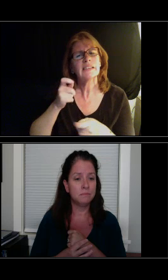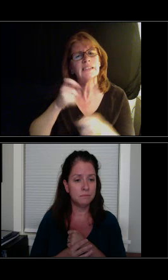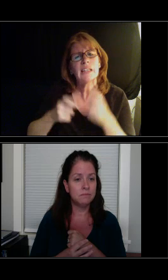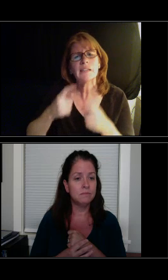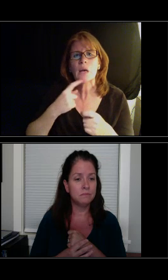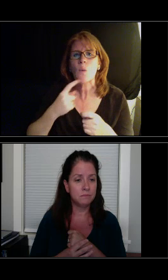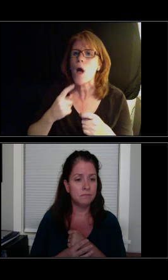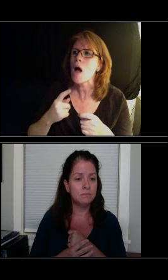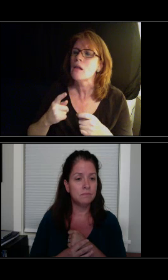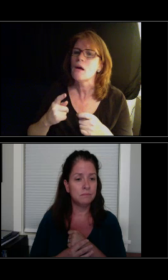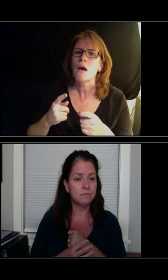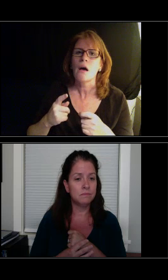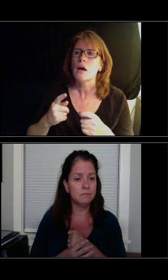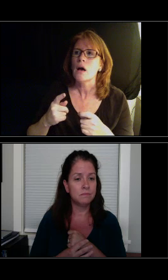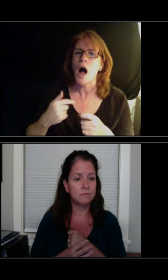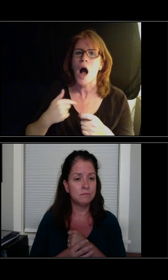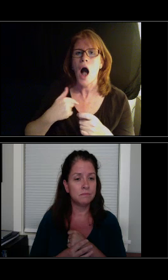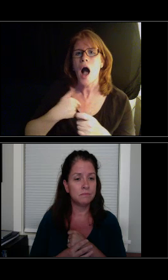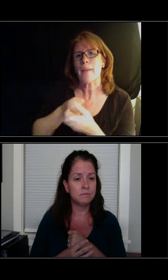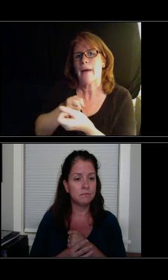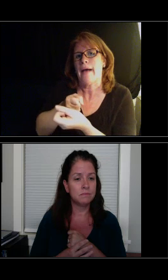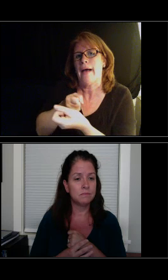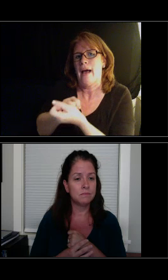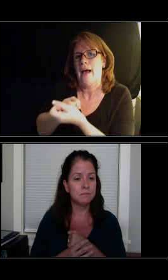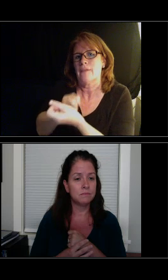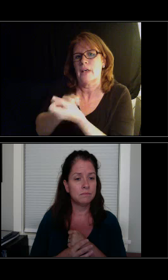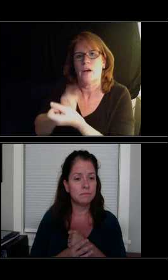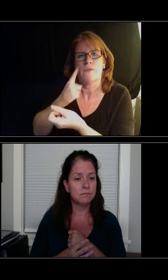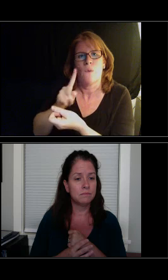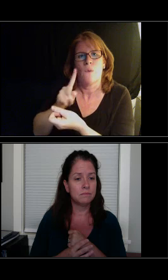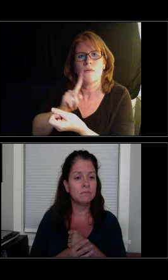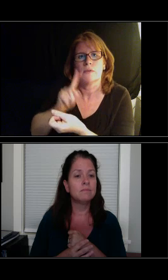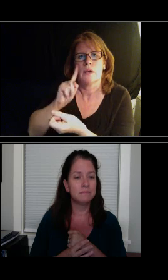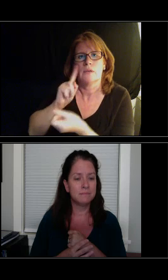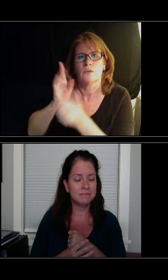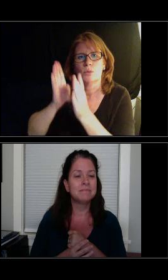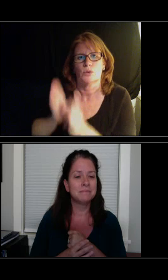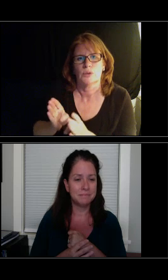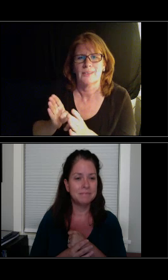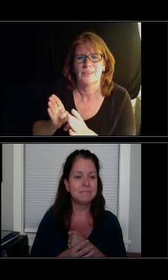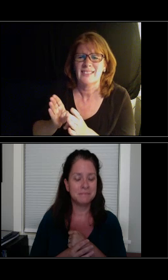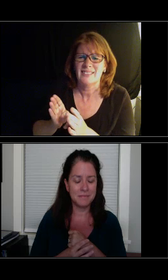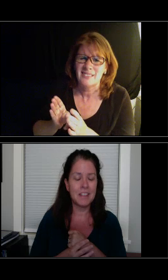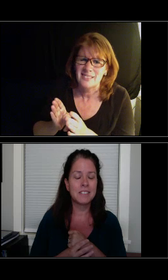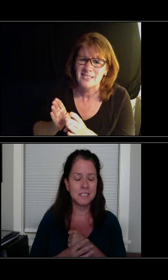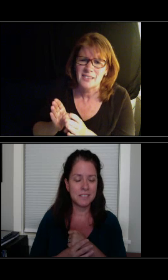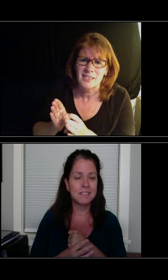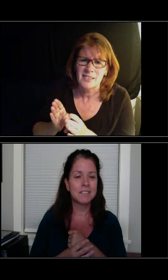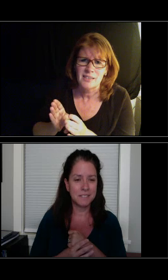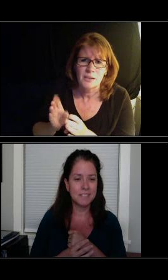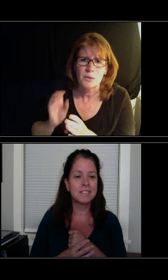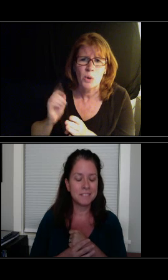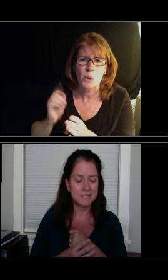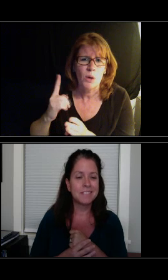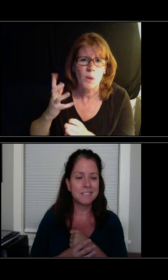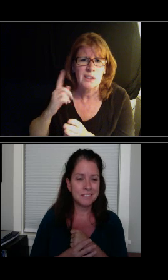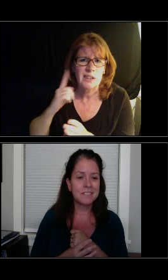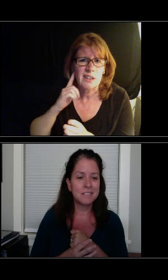the concept of informed consent. Instead of saying, well, I'm advocating for the deaf